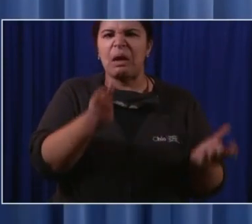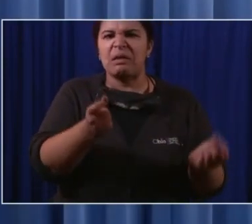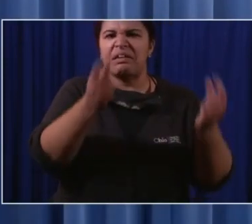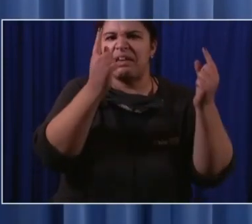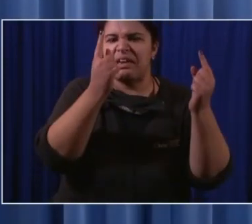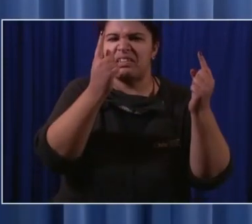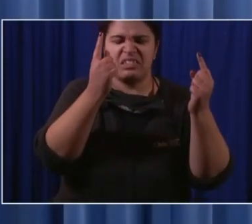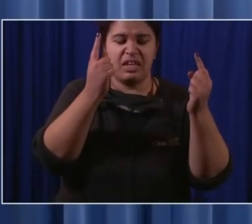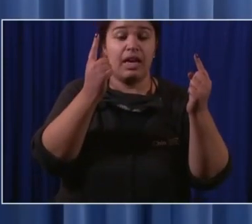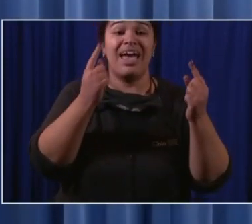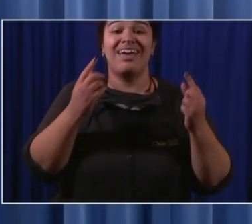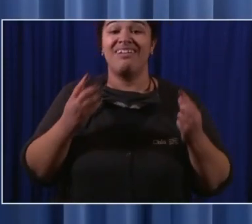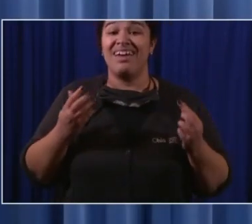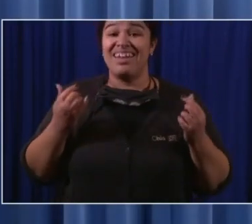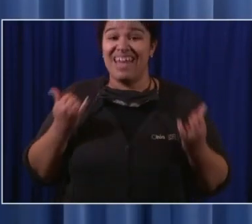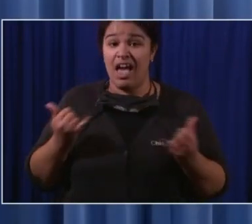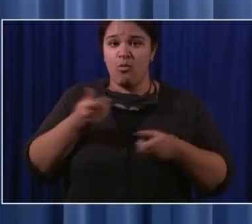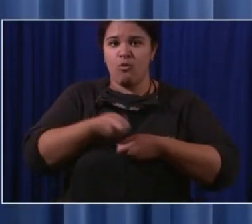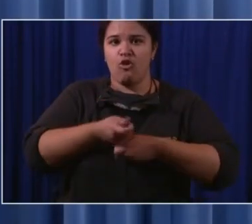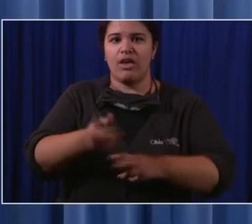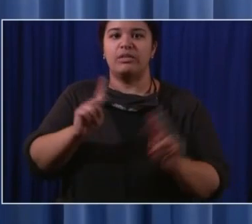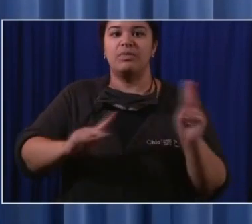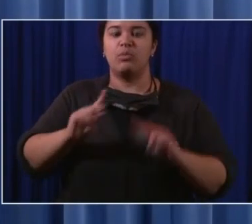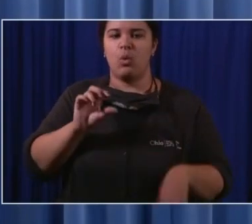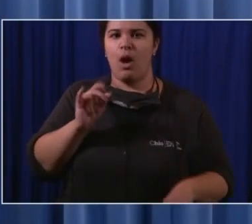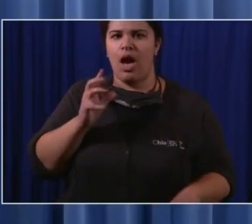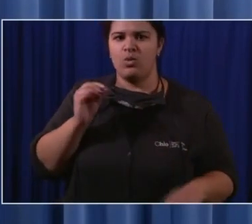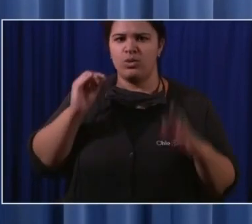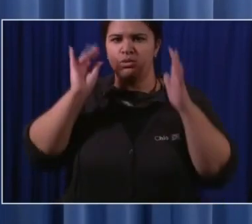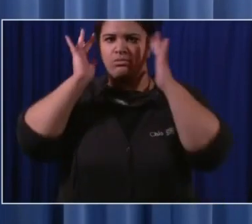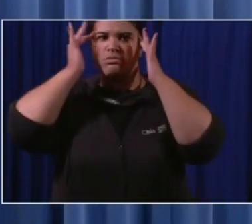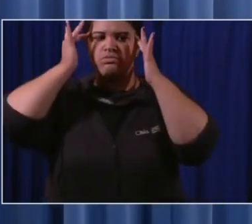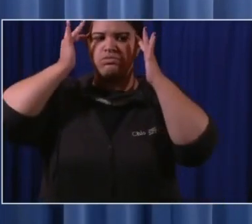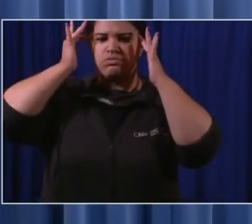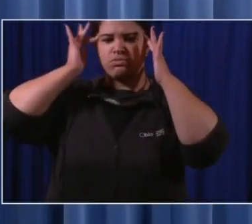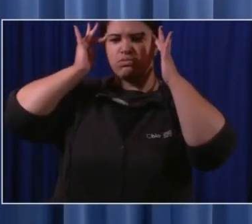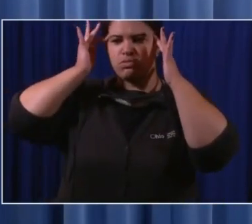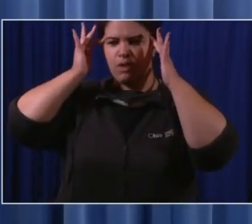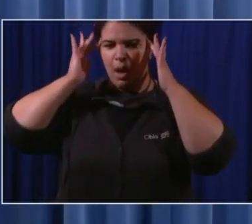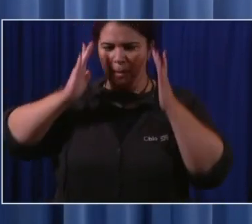now worried that the election system in Ohio can be rigged?